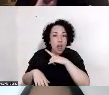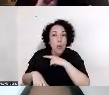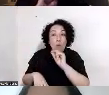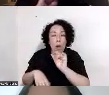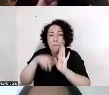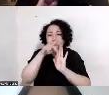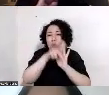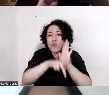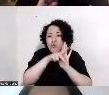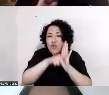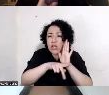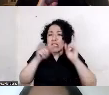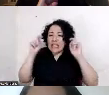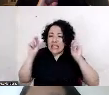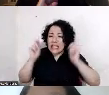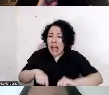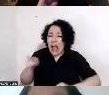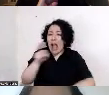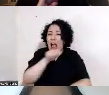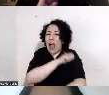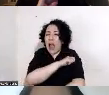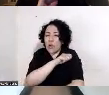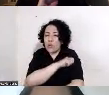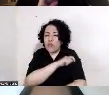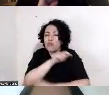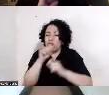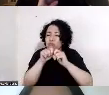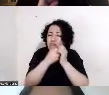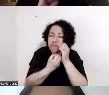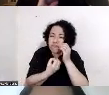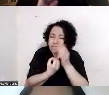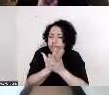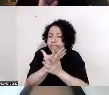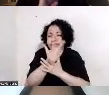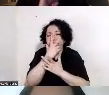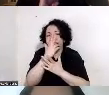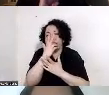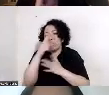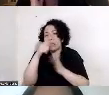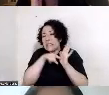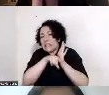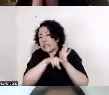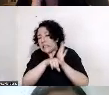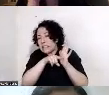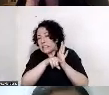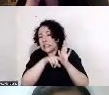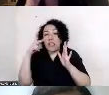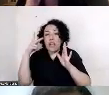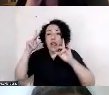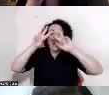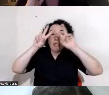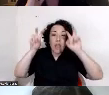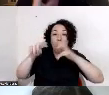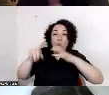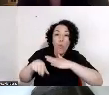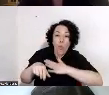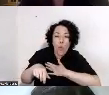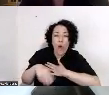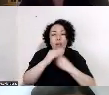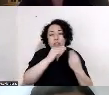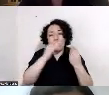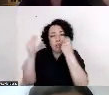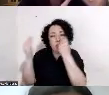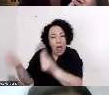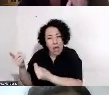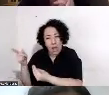independentes. Dê tempo para esse aluno, dê algo que ele goste de pesquisar. Isso é algo que sempre funcionava. So our research